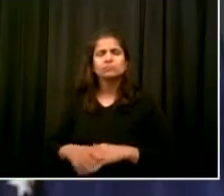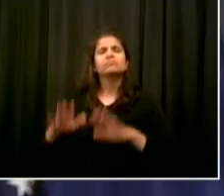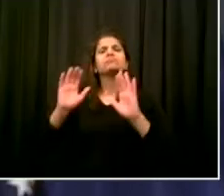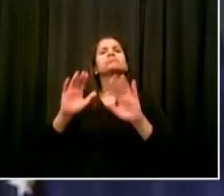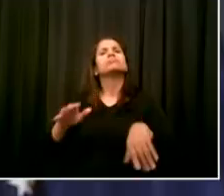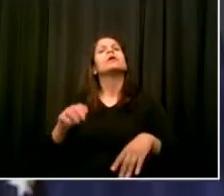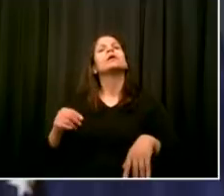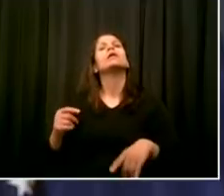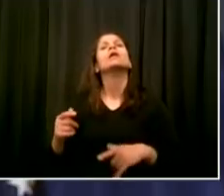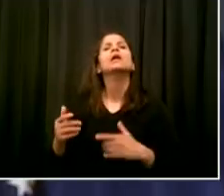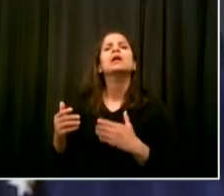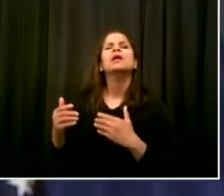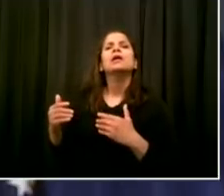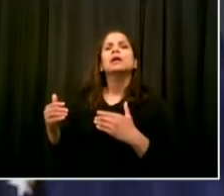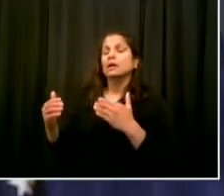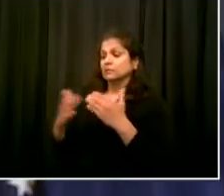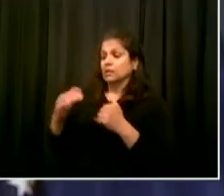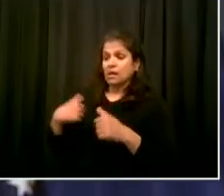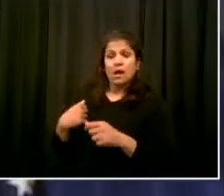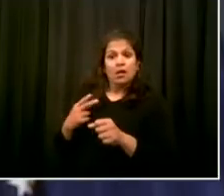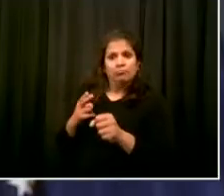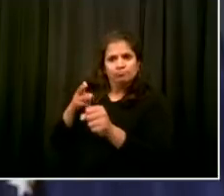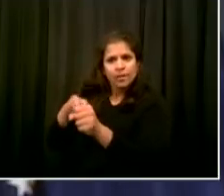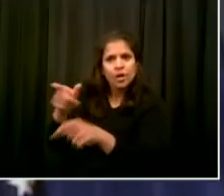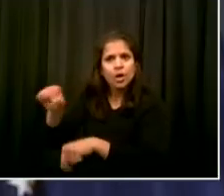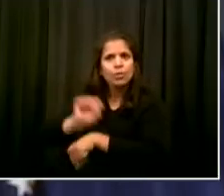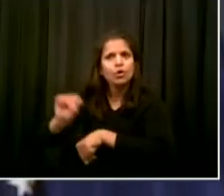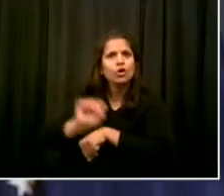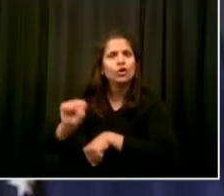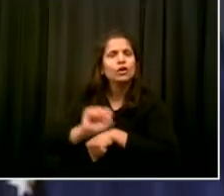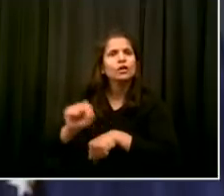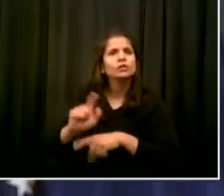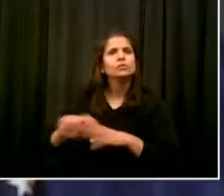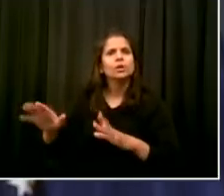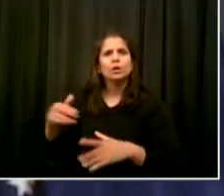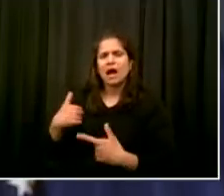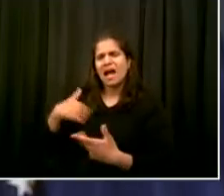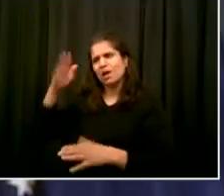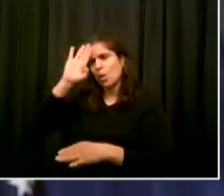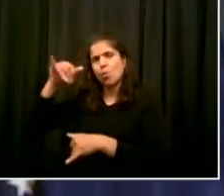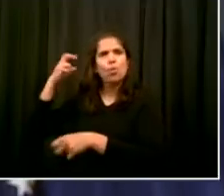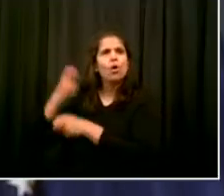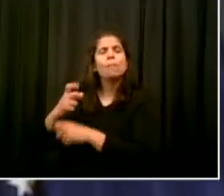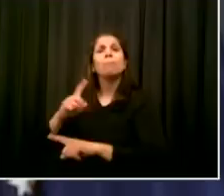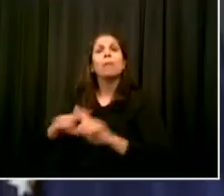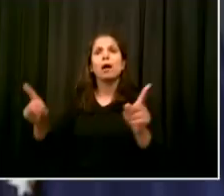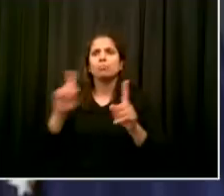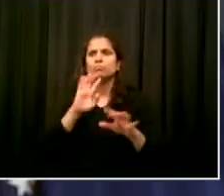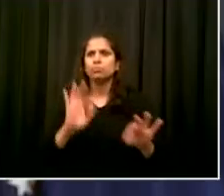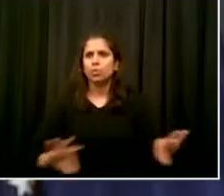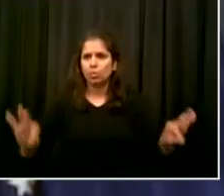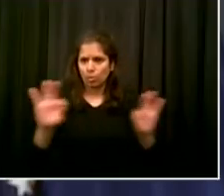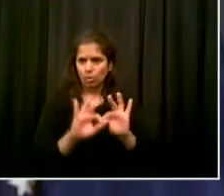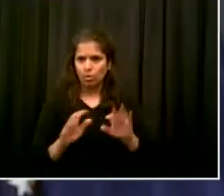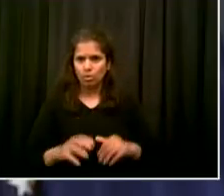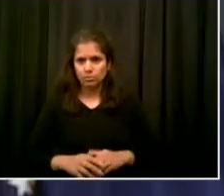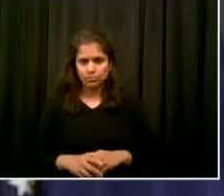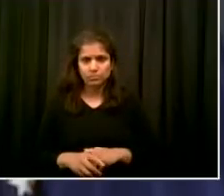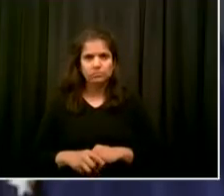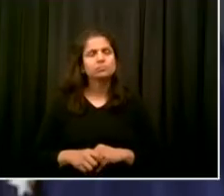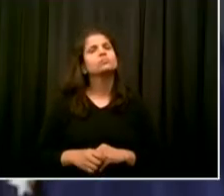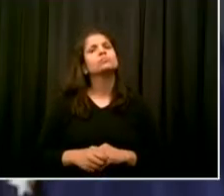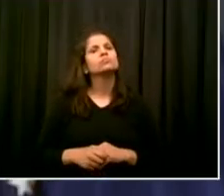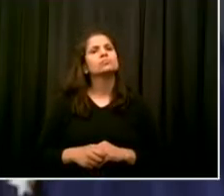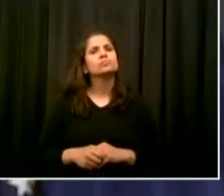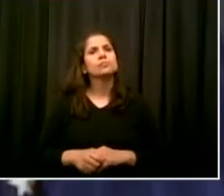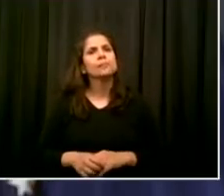when it came to not enforcement, but social distancing, the education of social distancing, right? And how